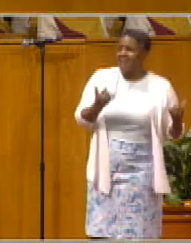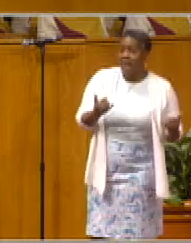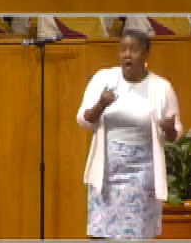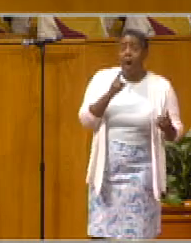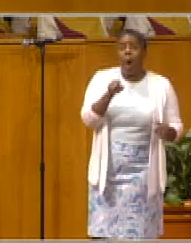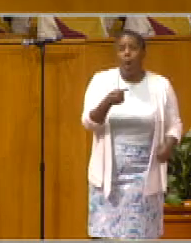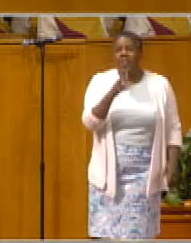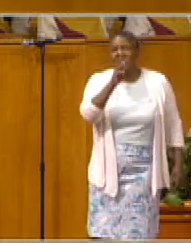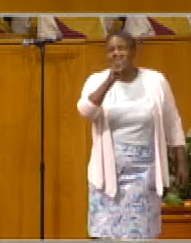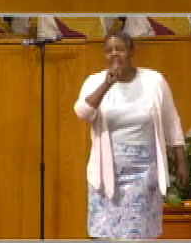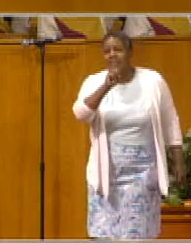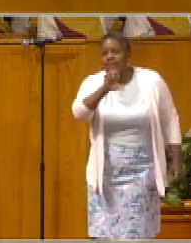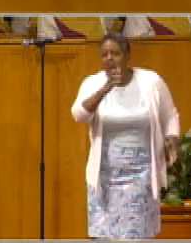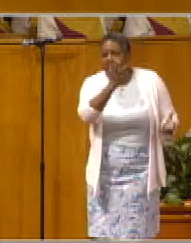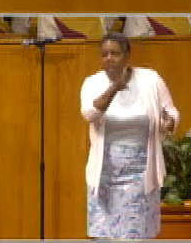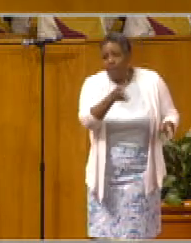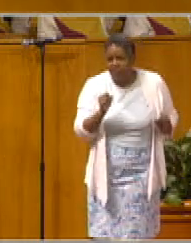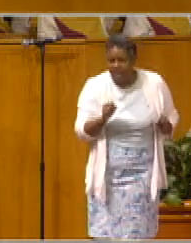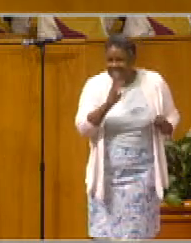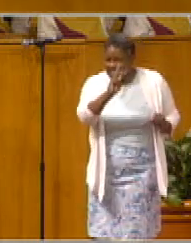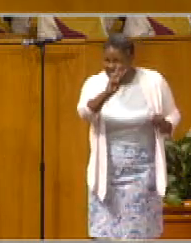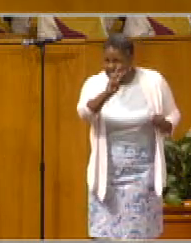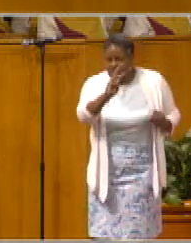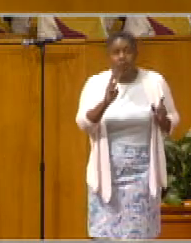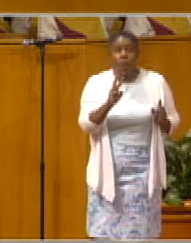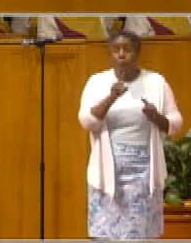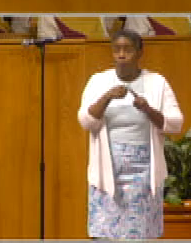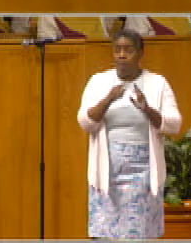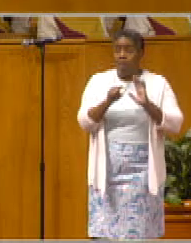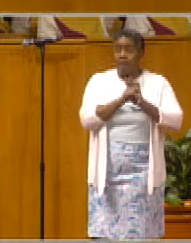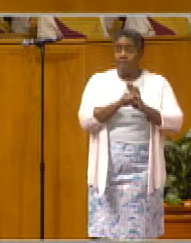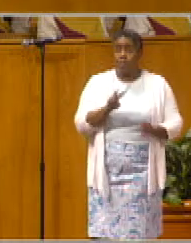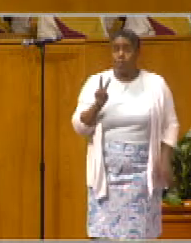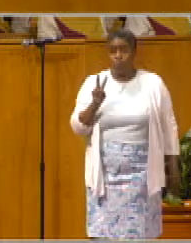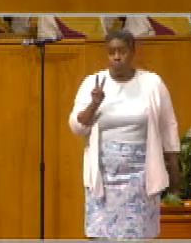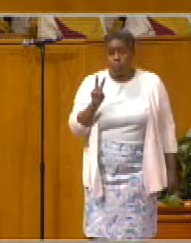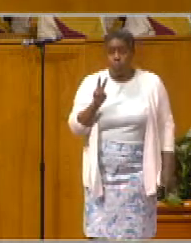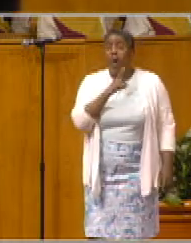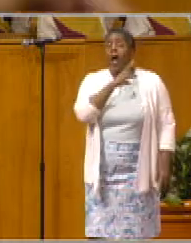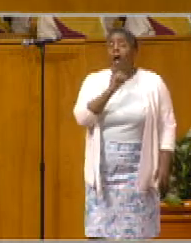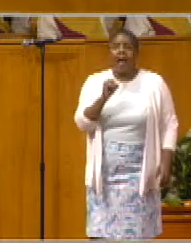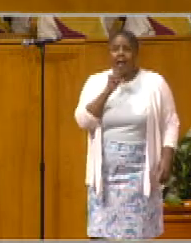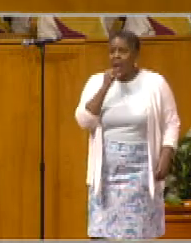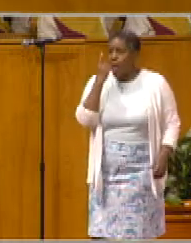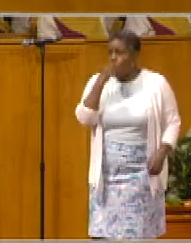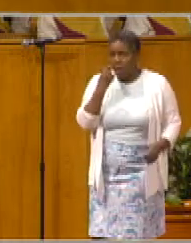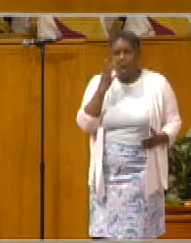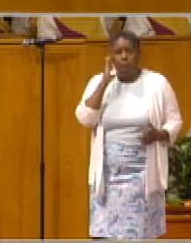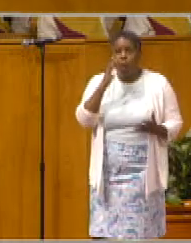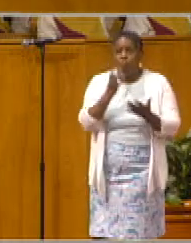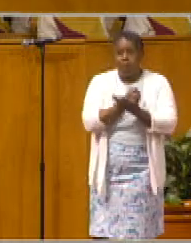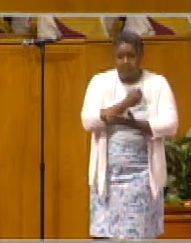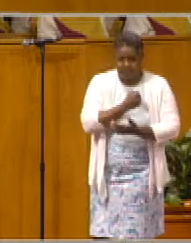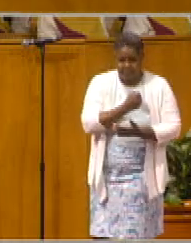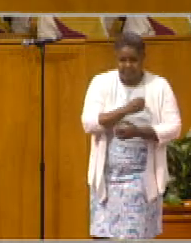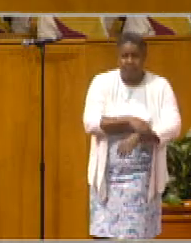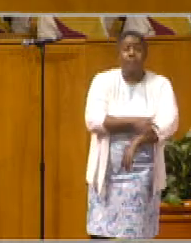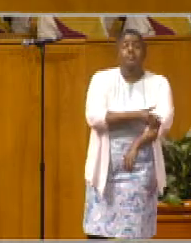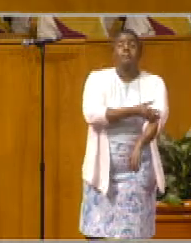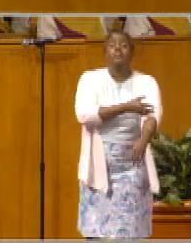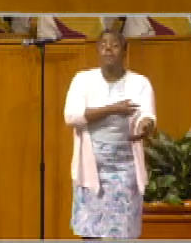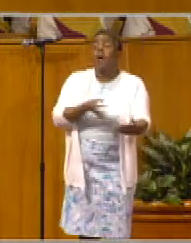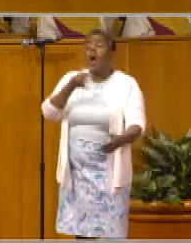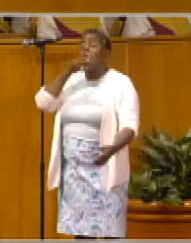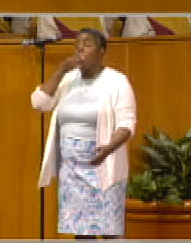only 6 seconds on the clock. We're down by two, and it doesn't look like we're gonna win. The